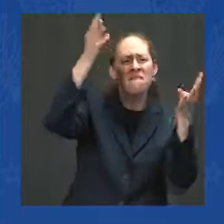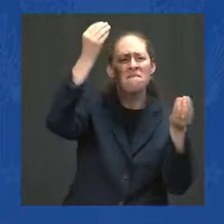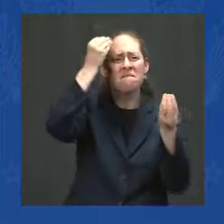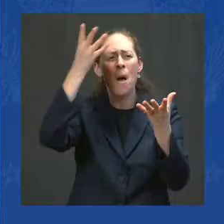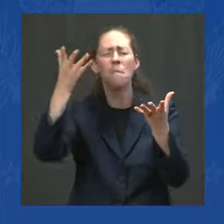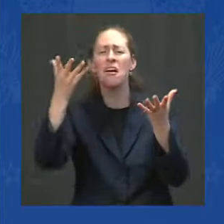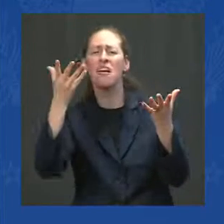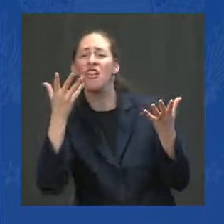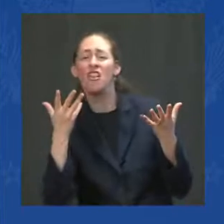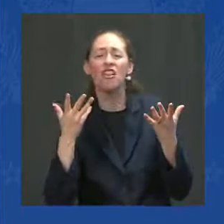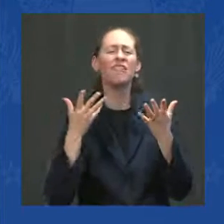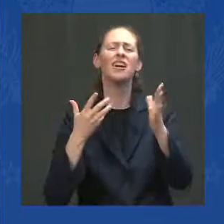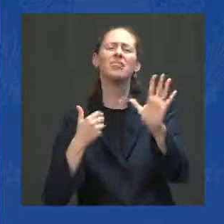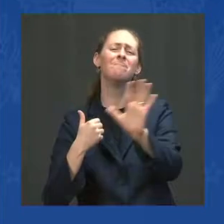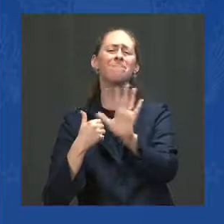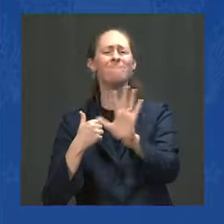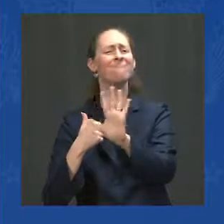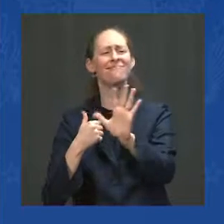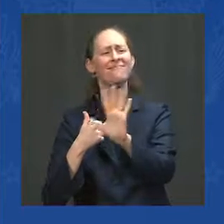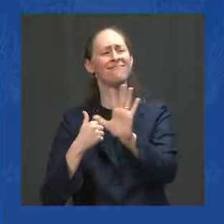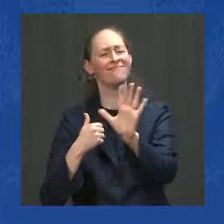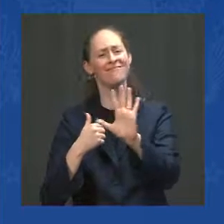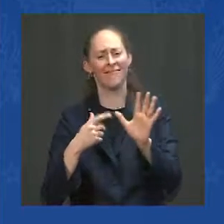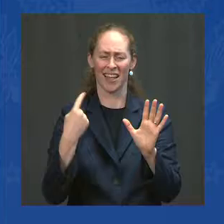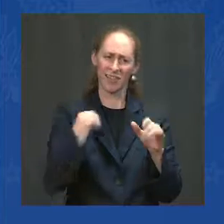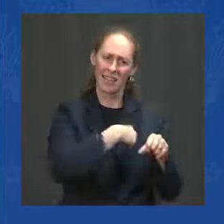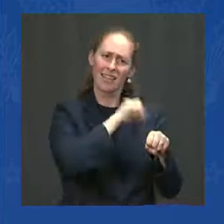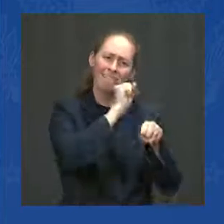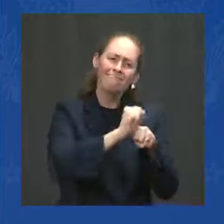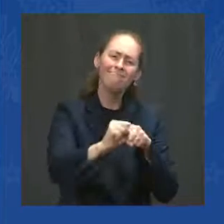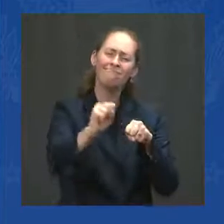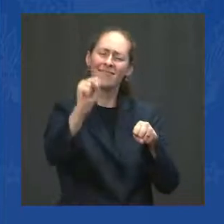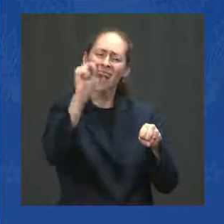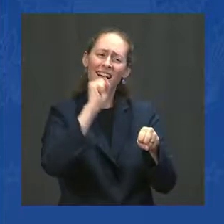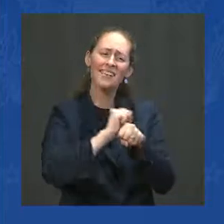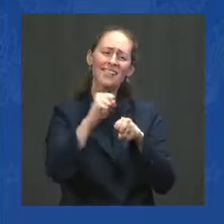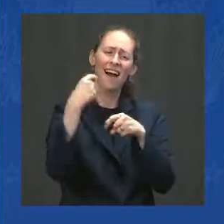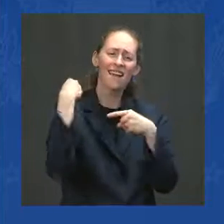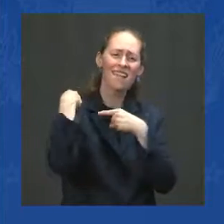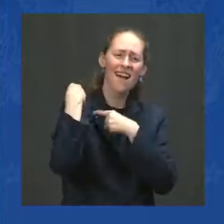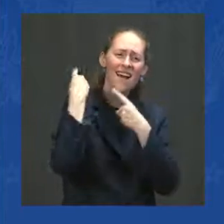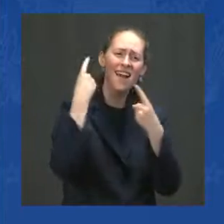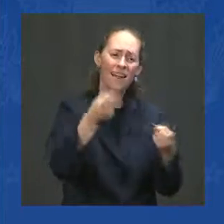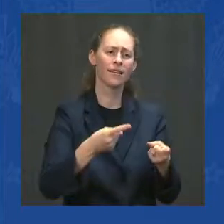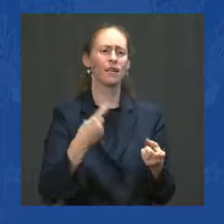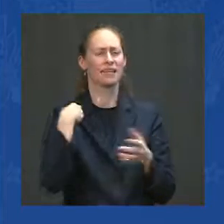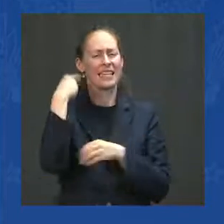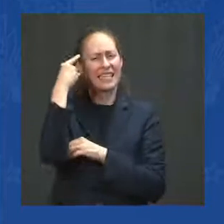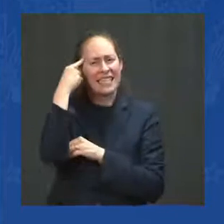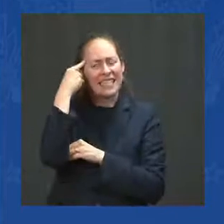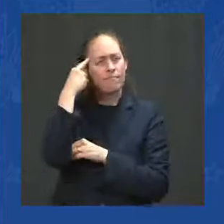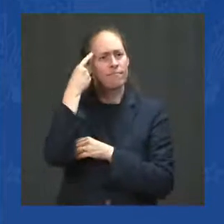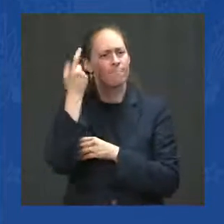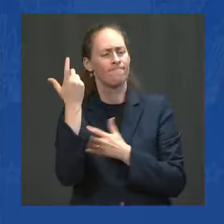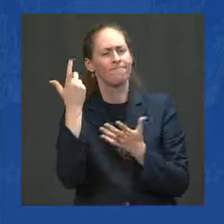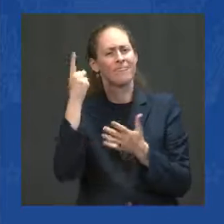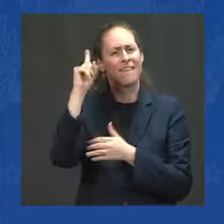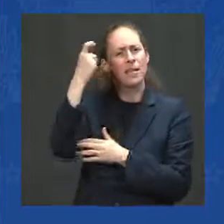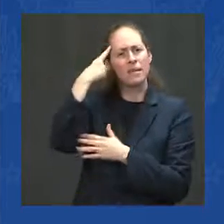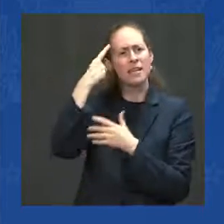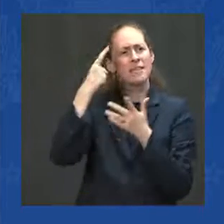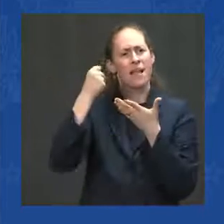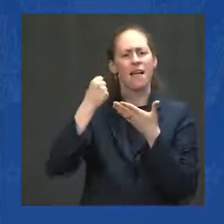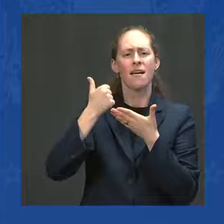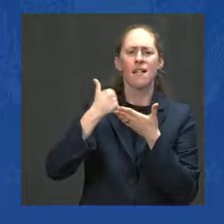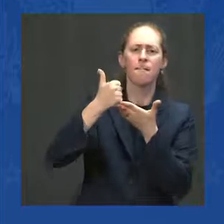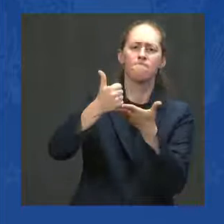us doing the real hard work of governing. This is about democracy delivering for the people. This is about